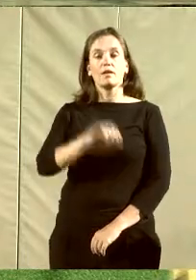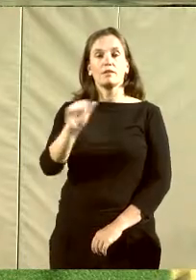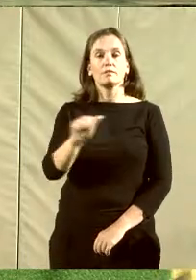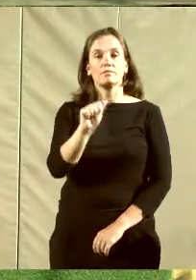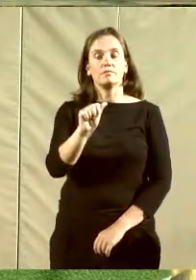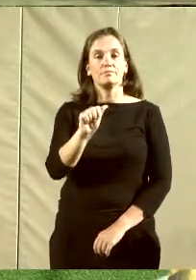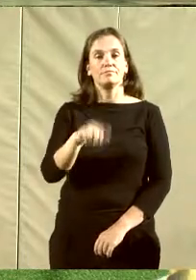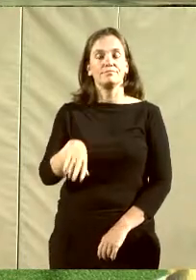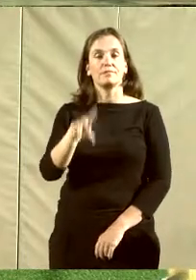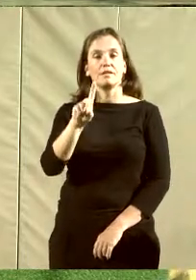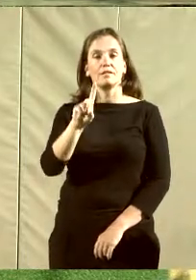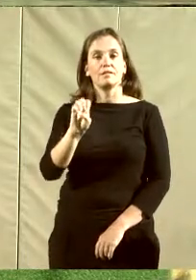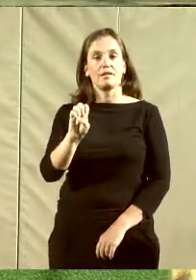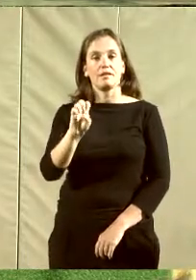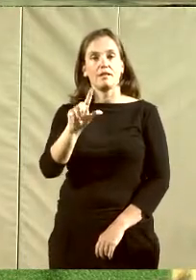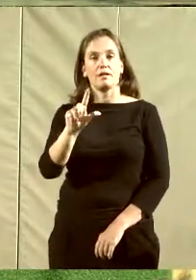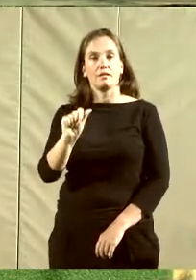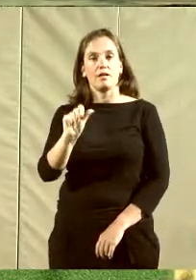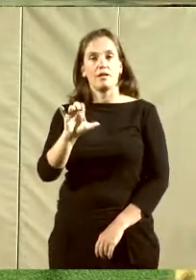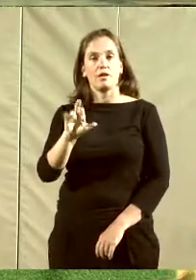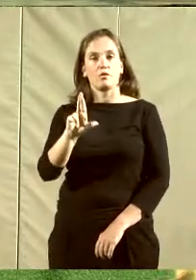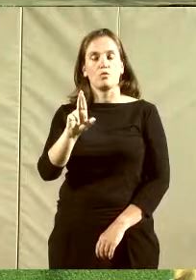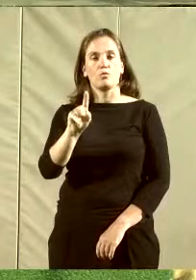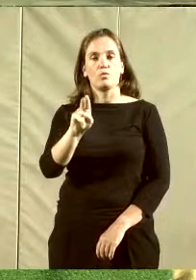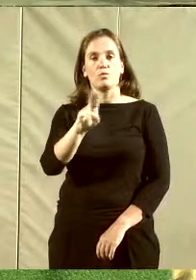Andrea De La Cruz.